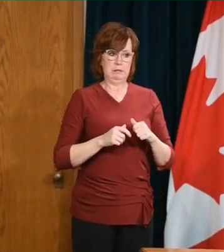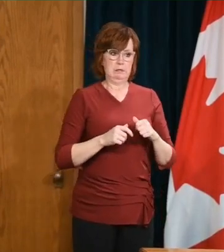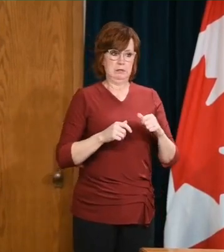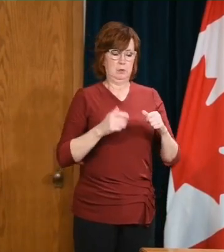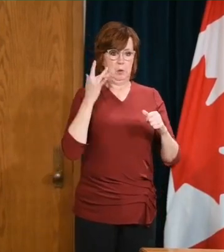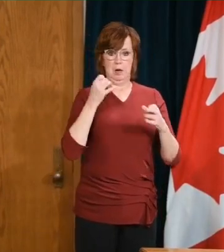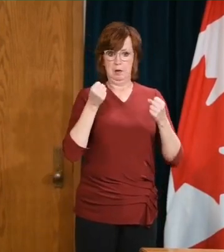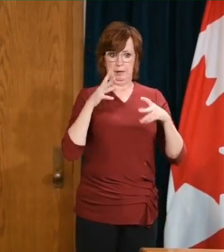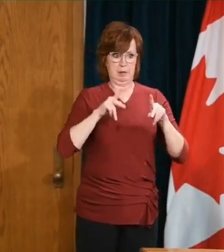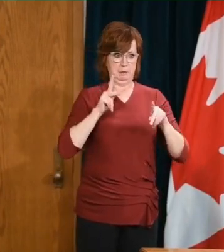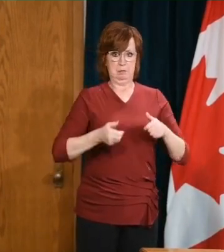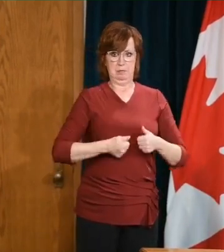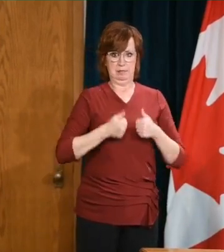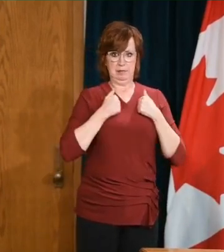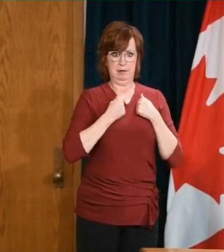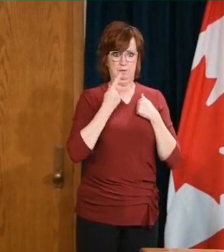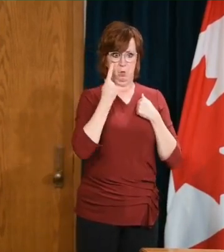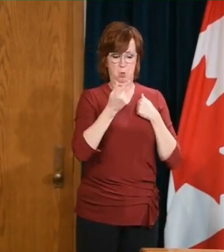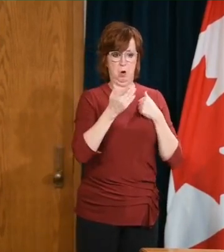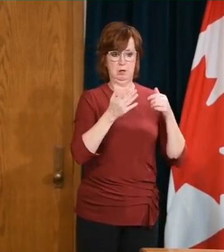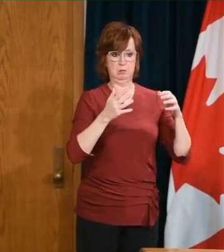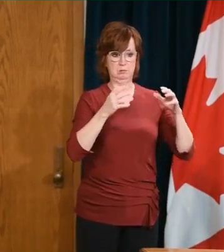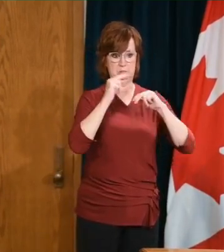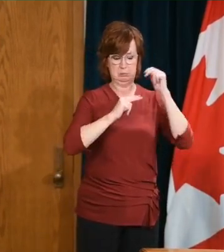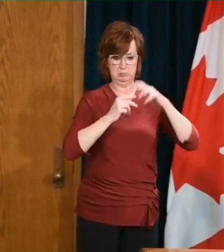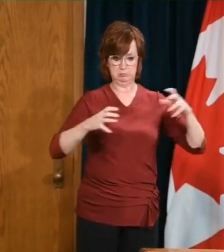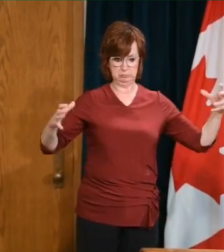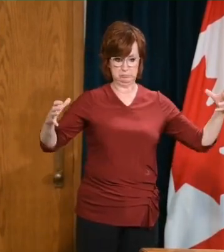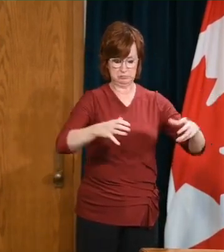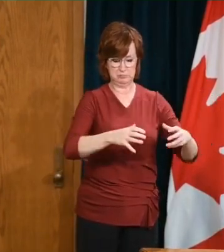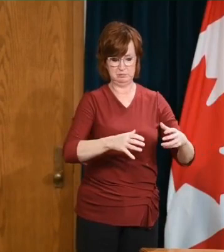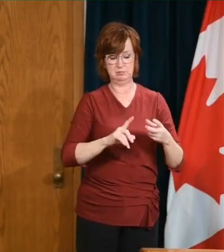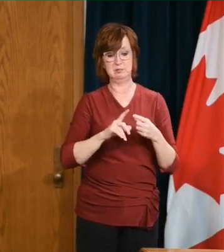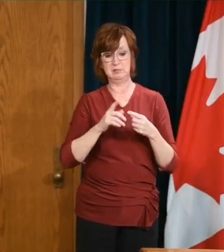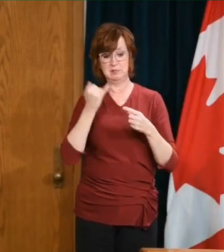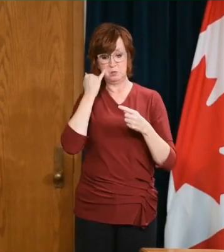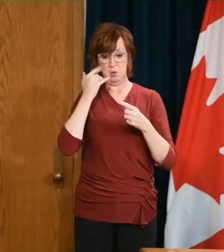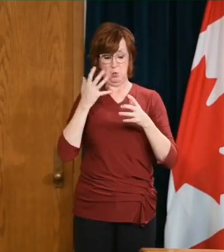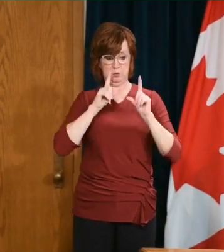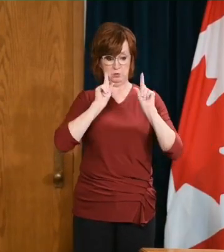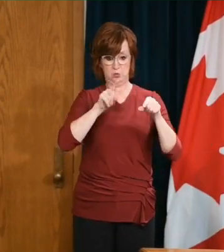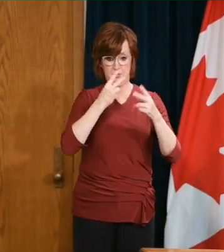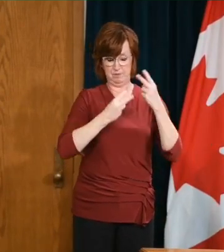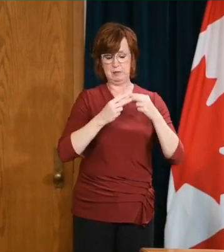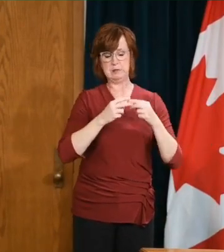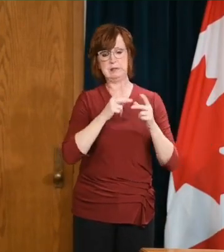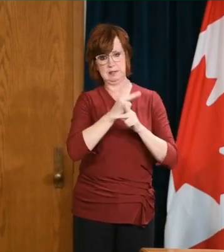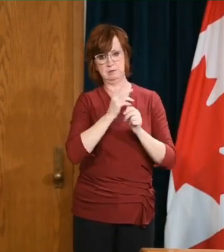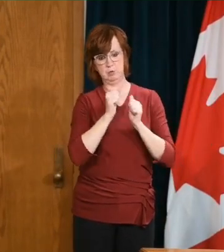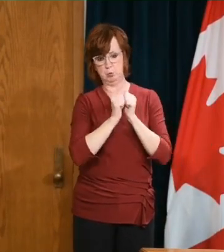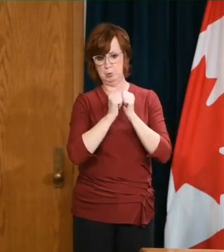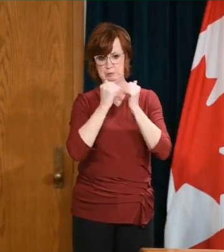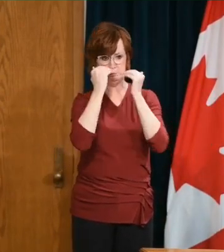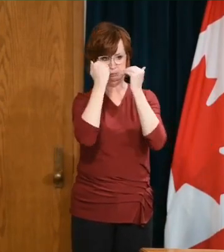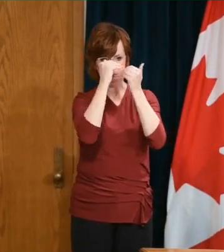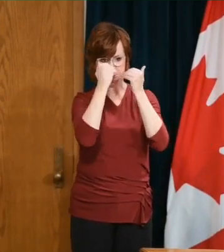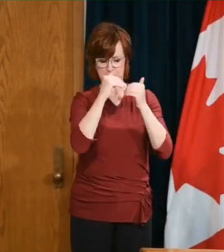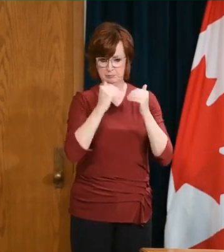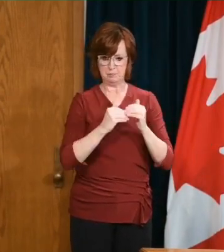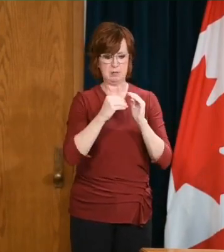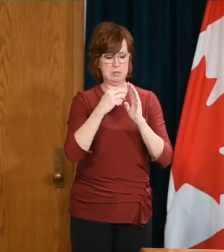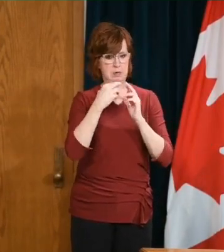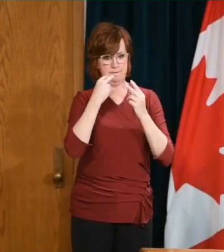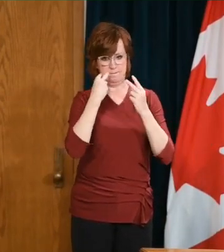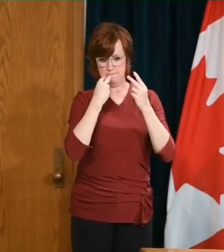terms of visiting and complying with any restrictions in visiting. Staff obviously have to go in all these facilities to